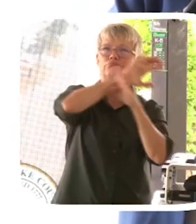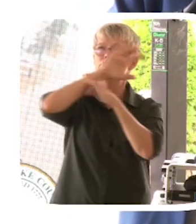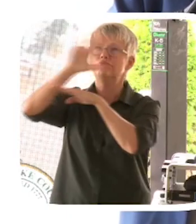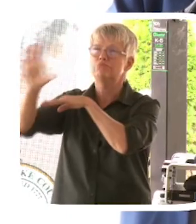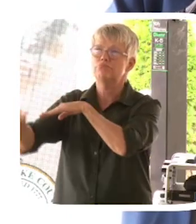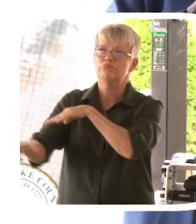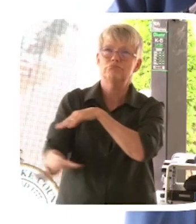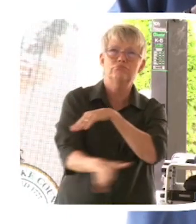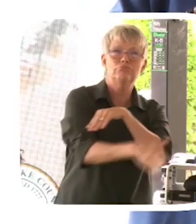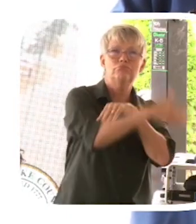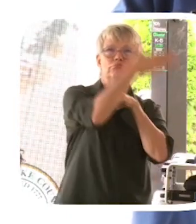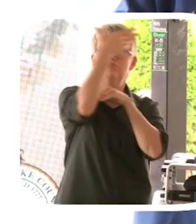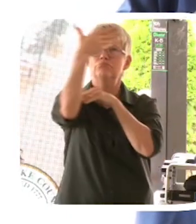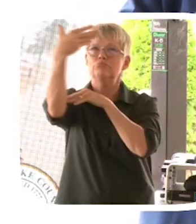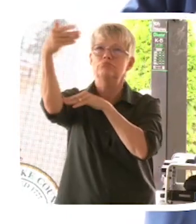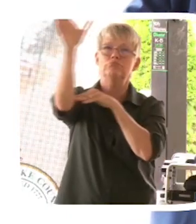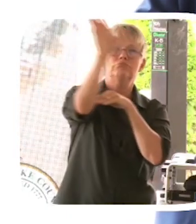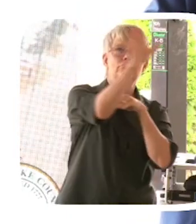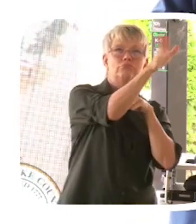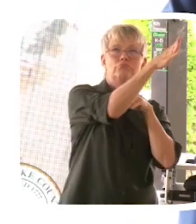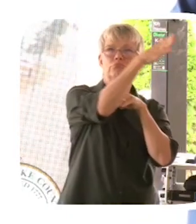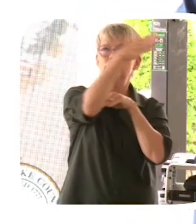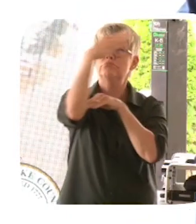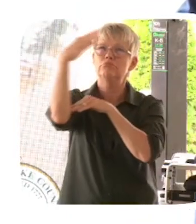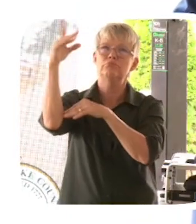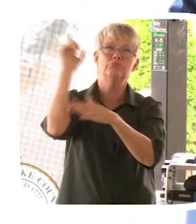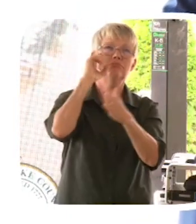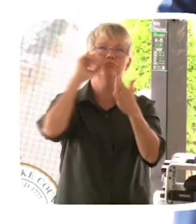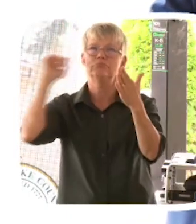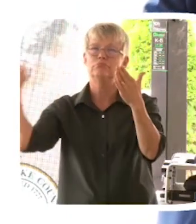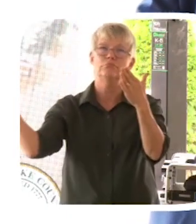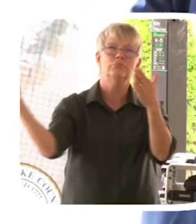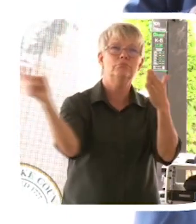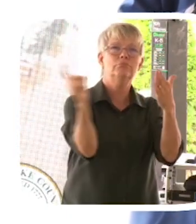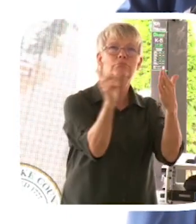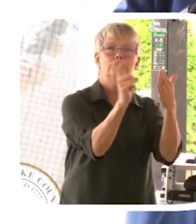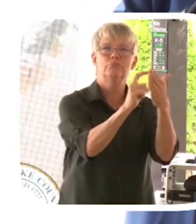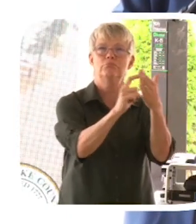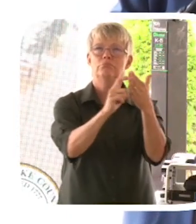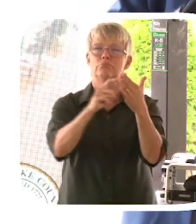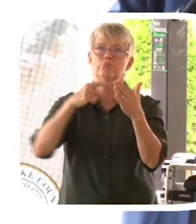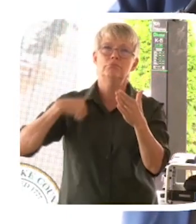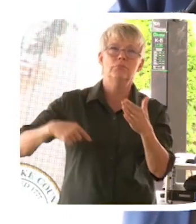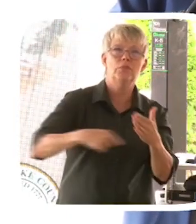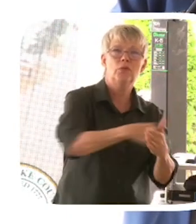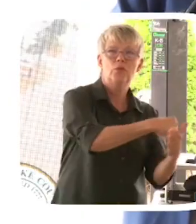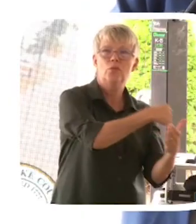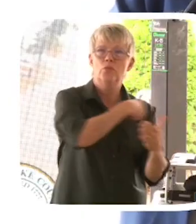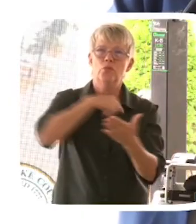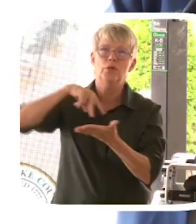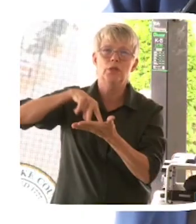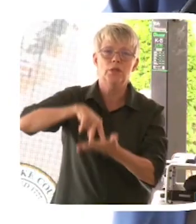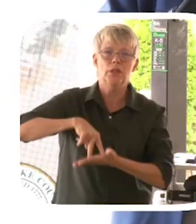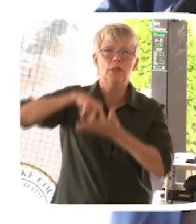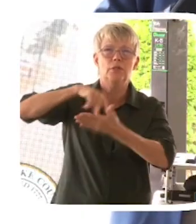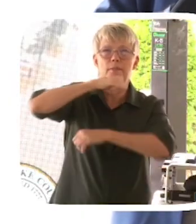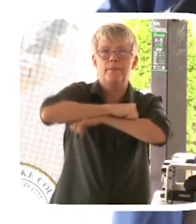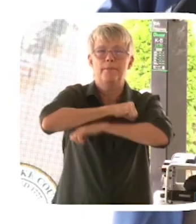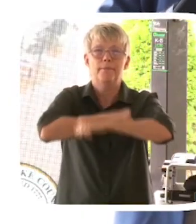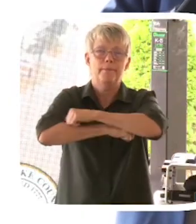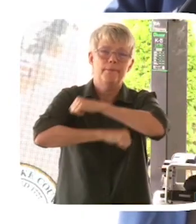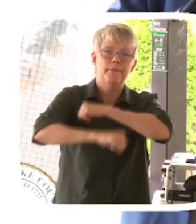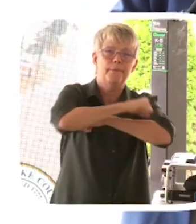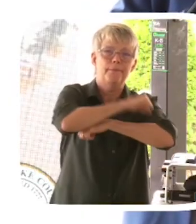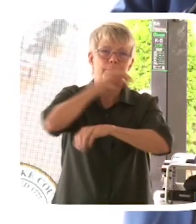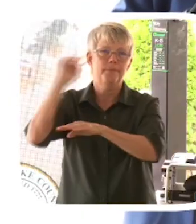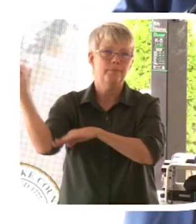perilous fight o'er the ramparts we watched